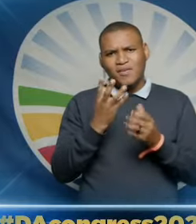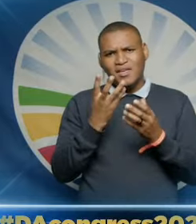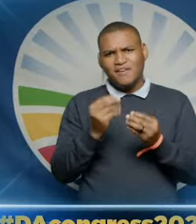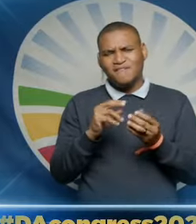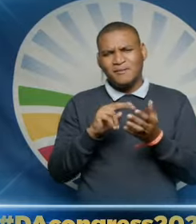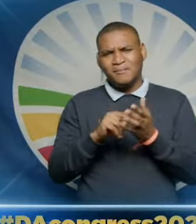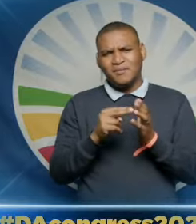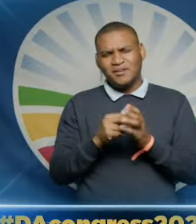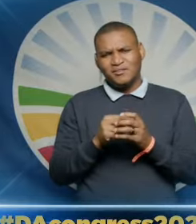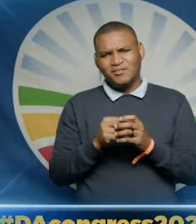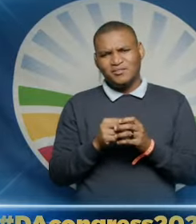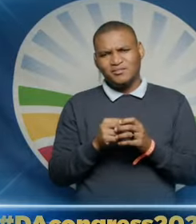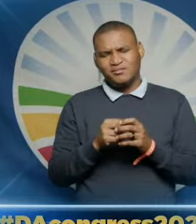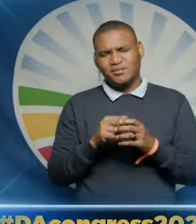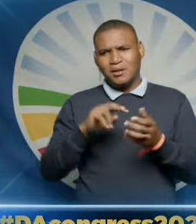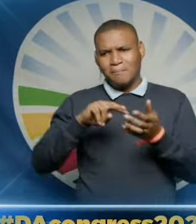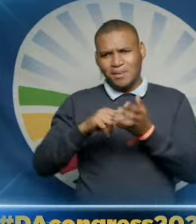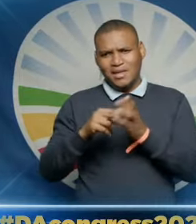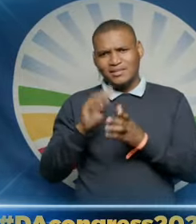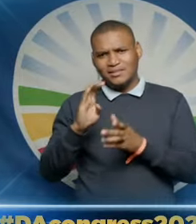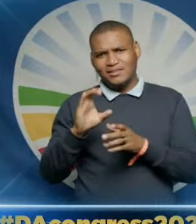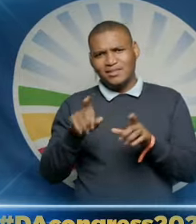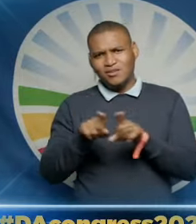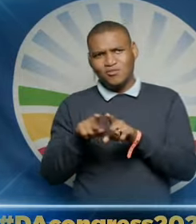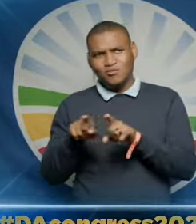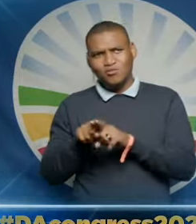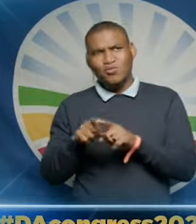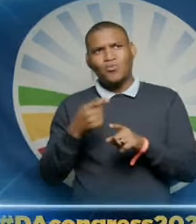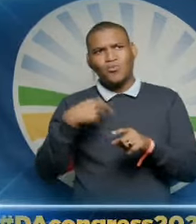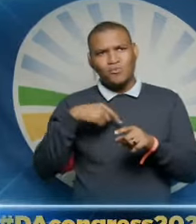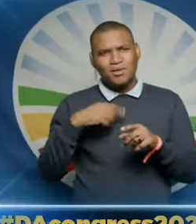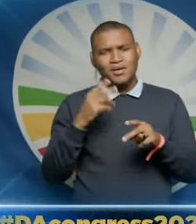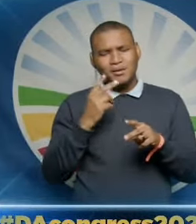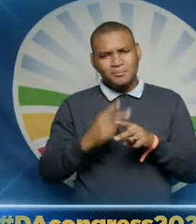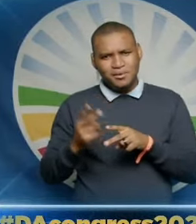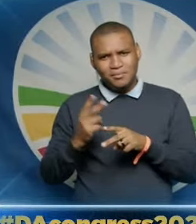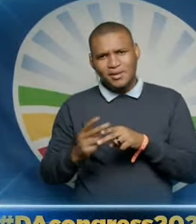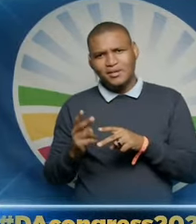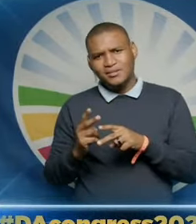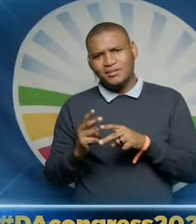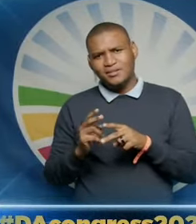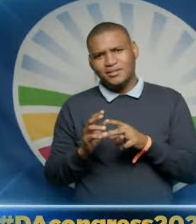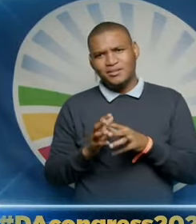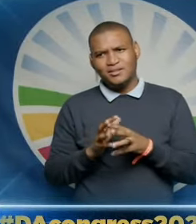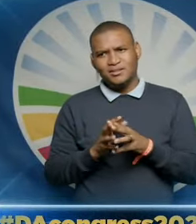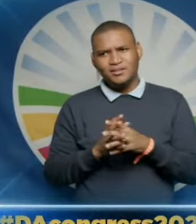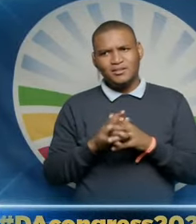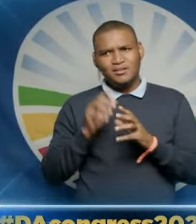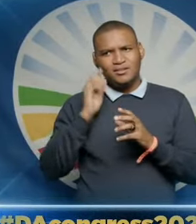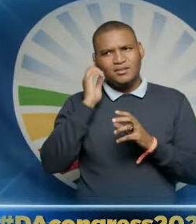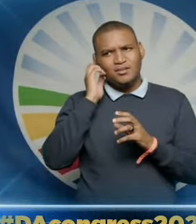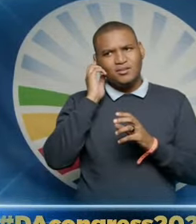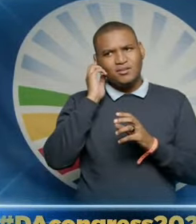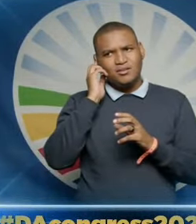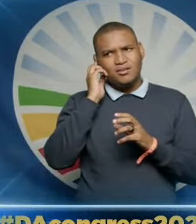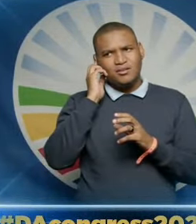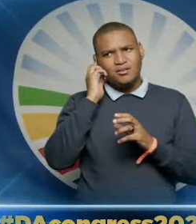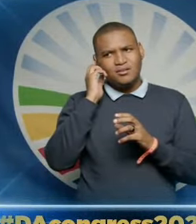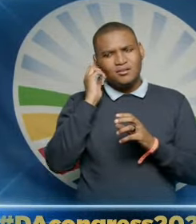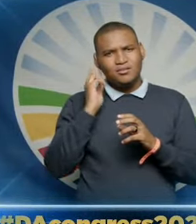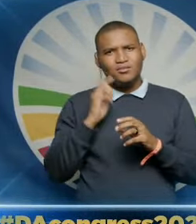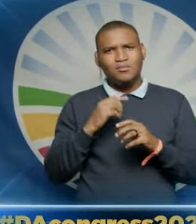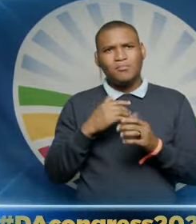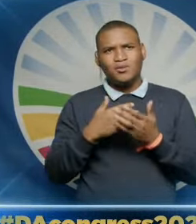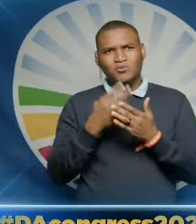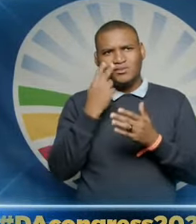fact we had a plan C as well. So being prepared and being well prepared for Congresses and constitutional amendments is something we pride ourselves in.